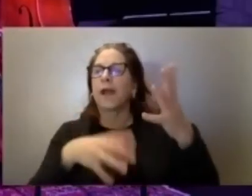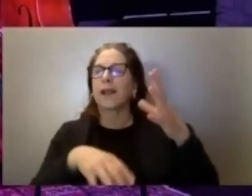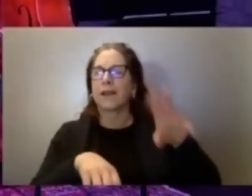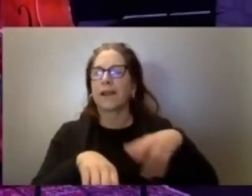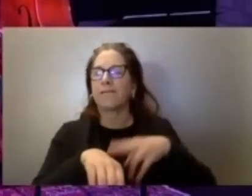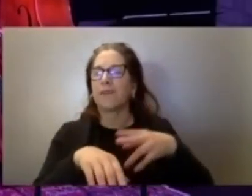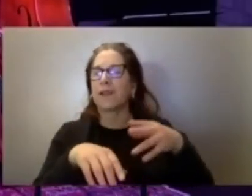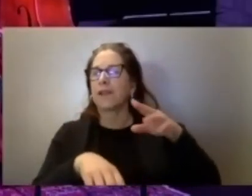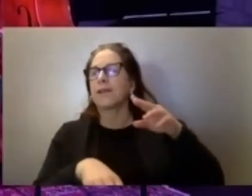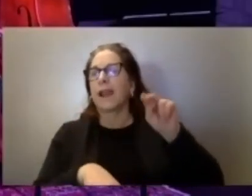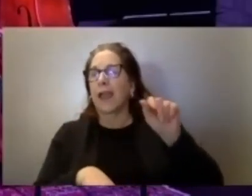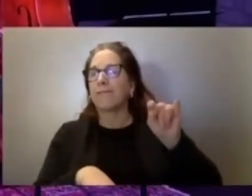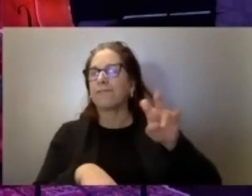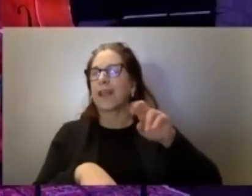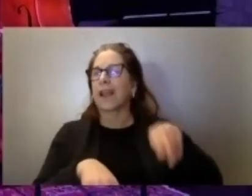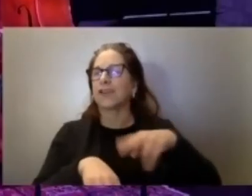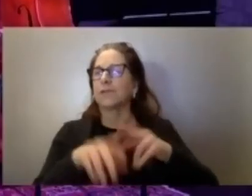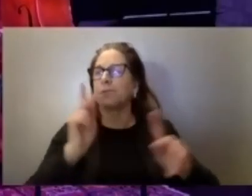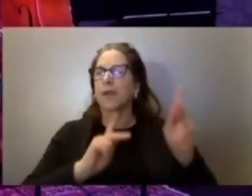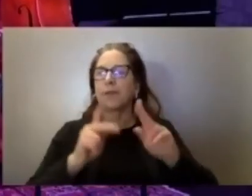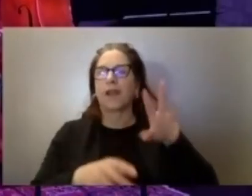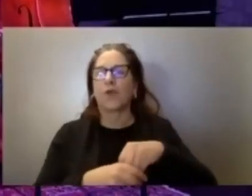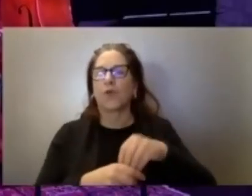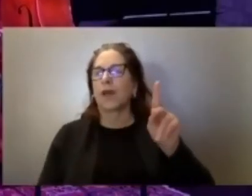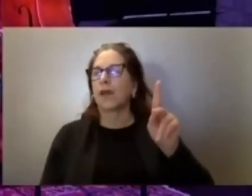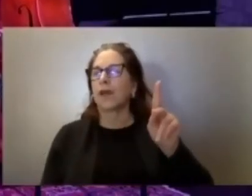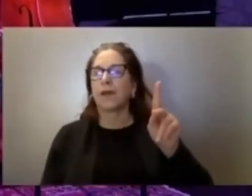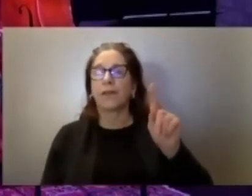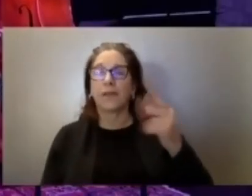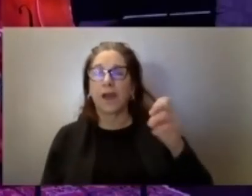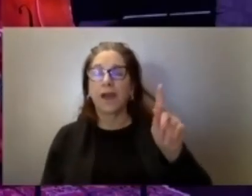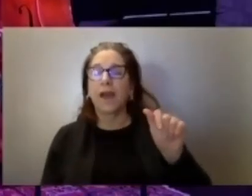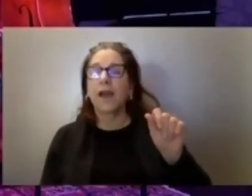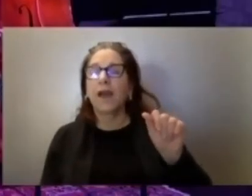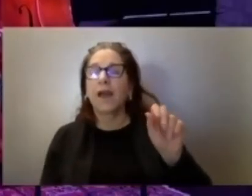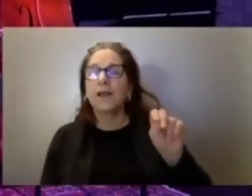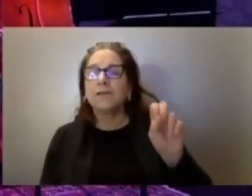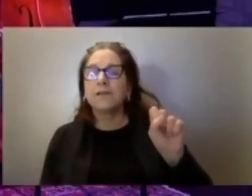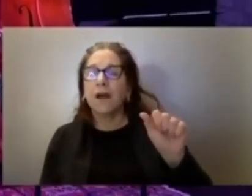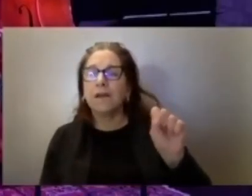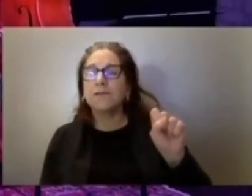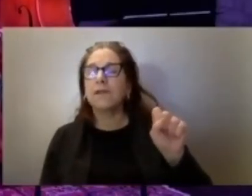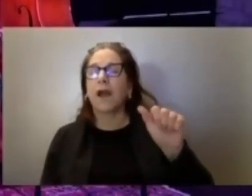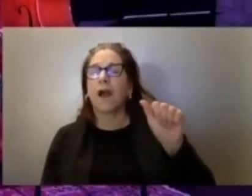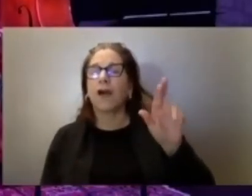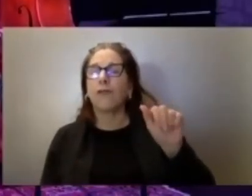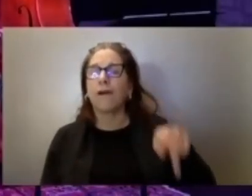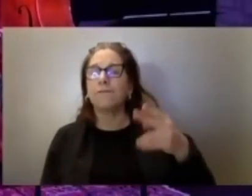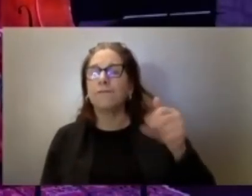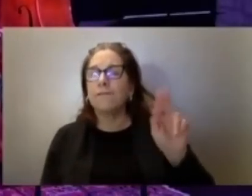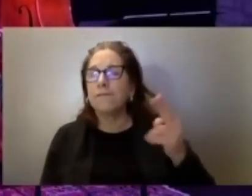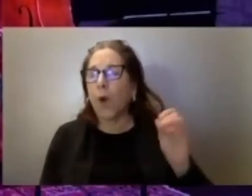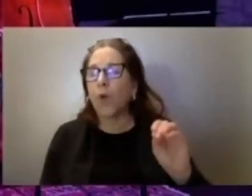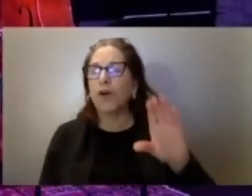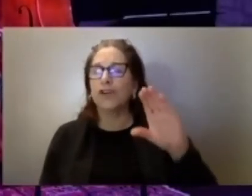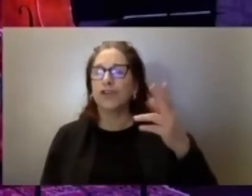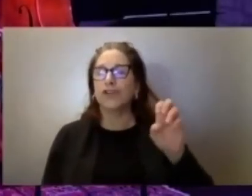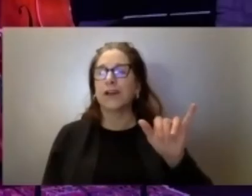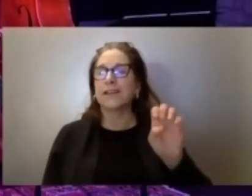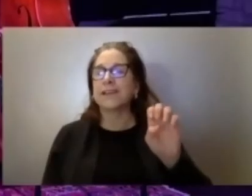middle. It has always been a crossroads for many Native Nations peoples, including the Kansa, Arapaho, Cheyenne,